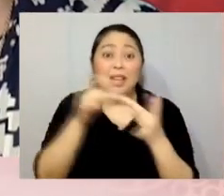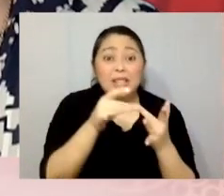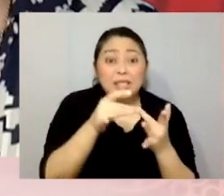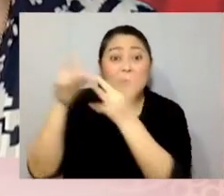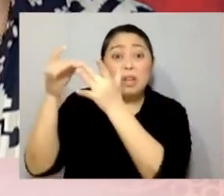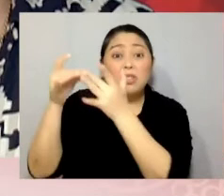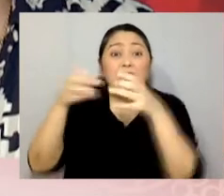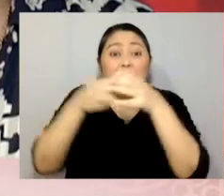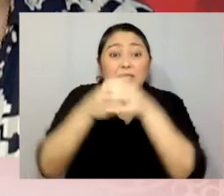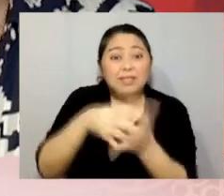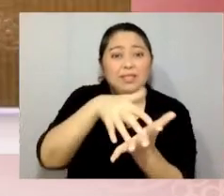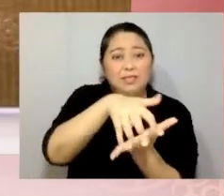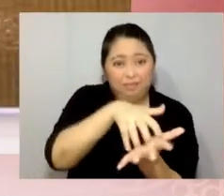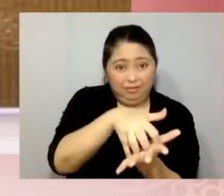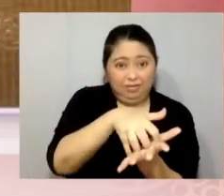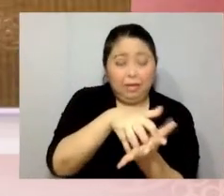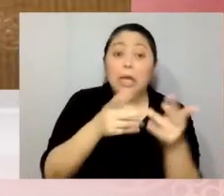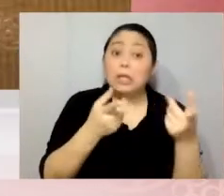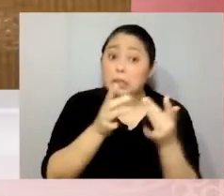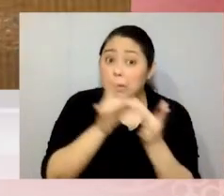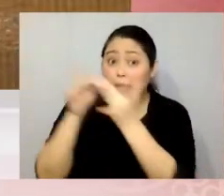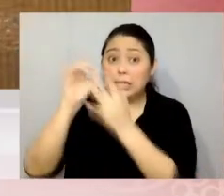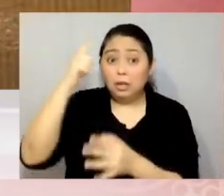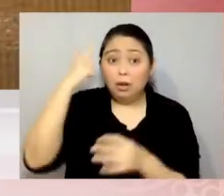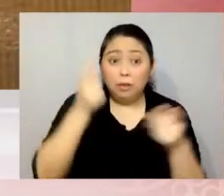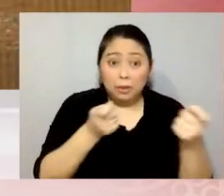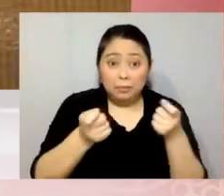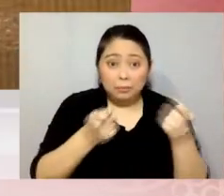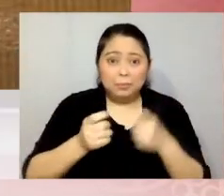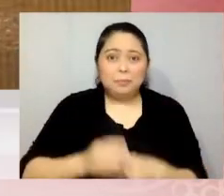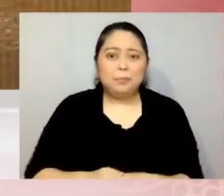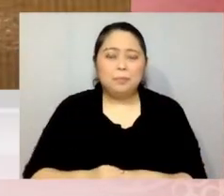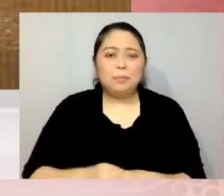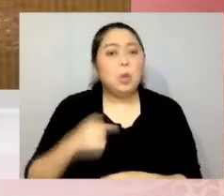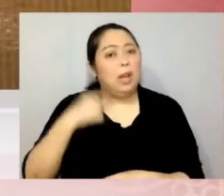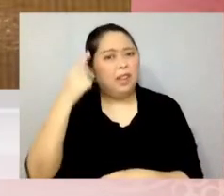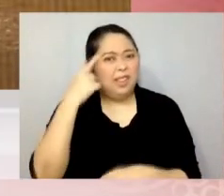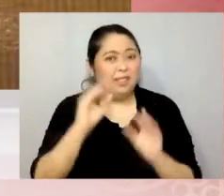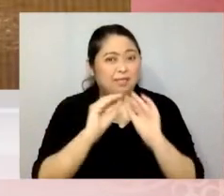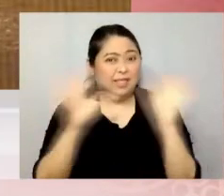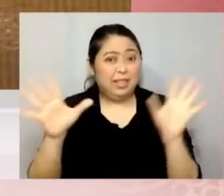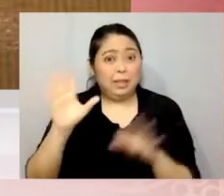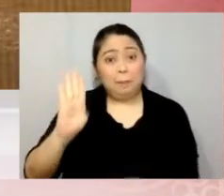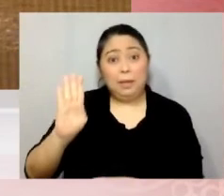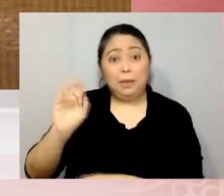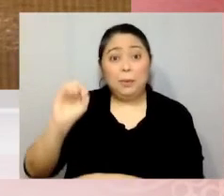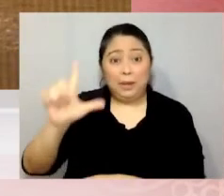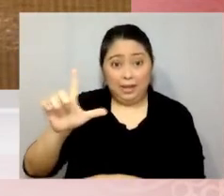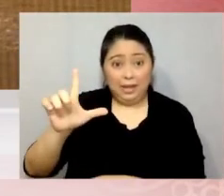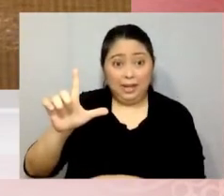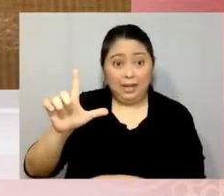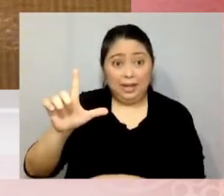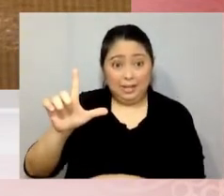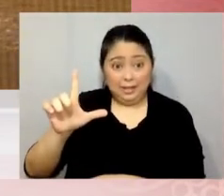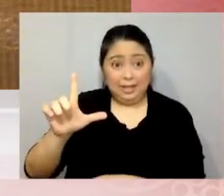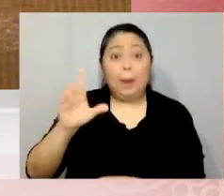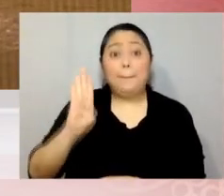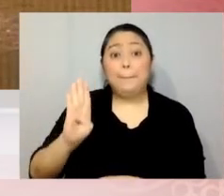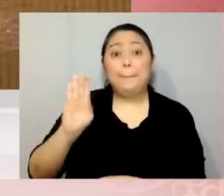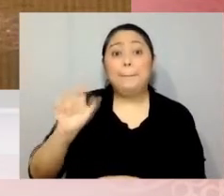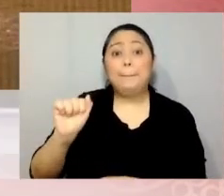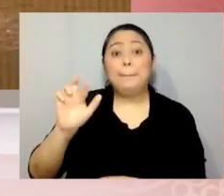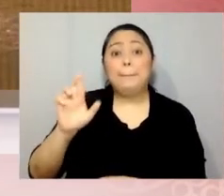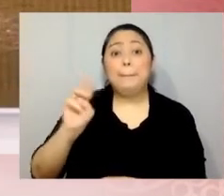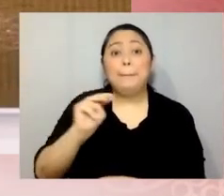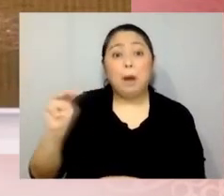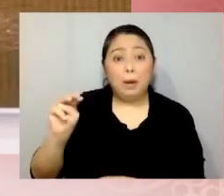when it comes to governance? I think the BOL is very clear when it says that the Bangsamoro Autonomous Region shall